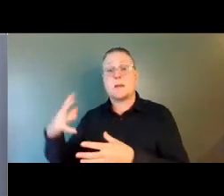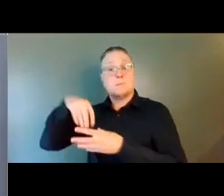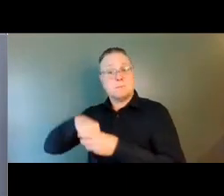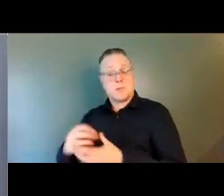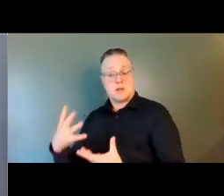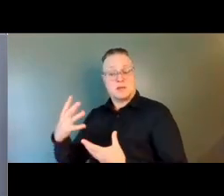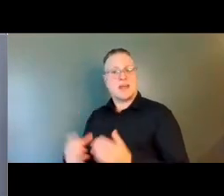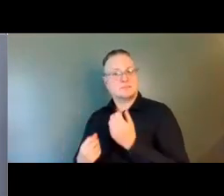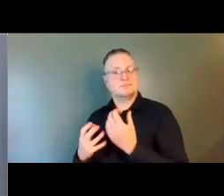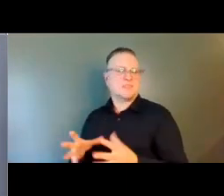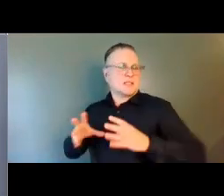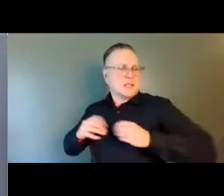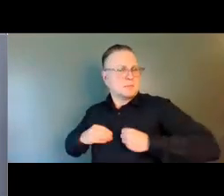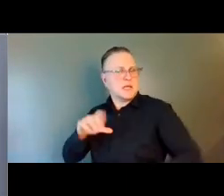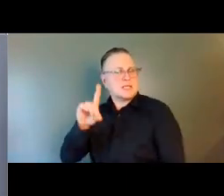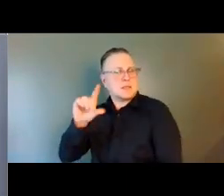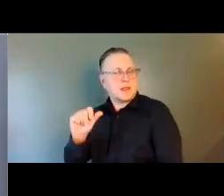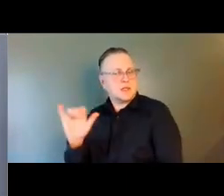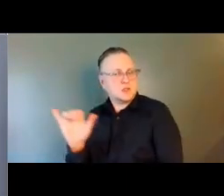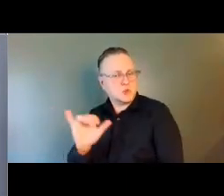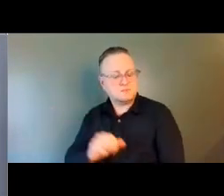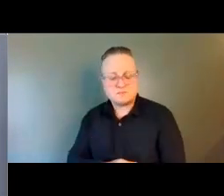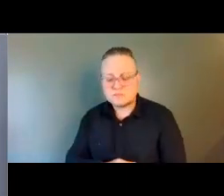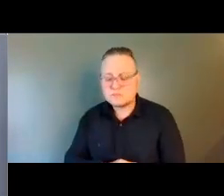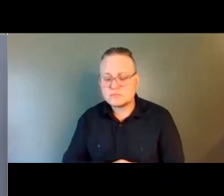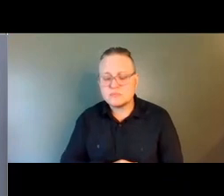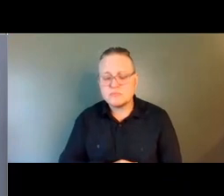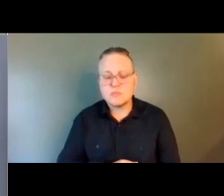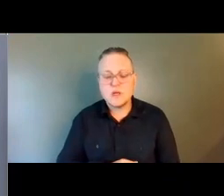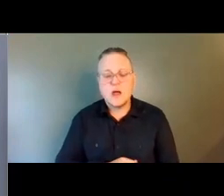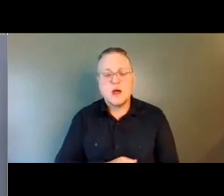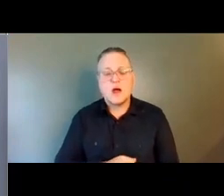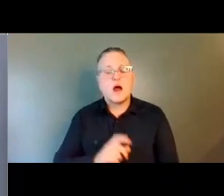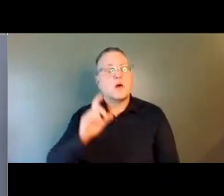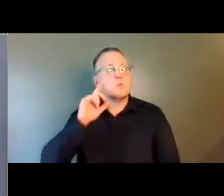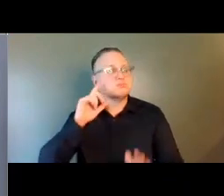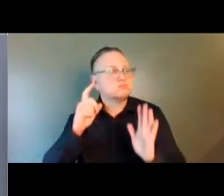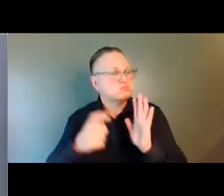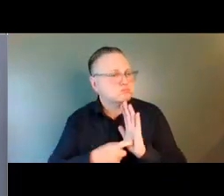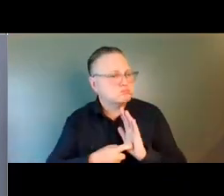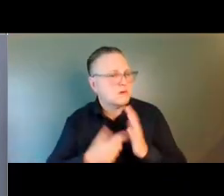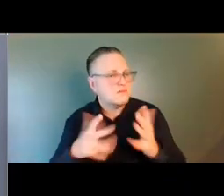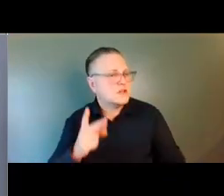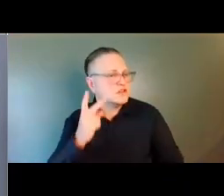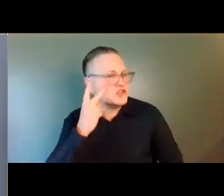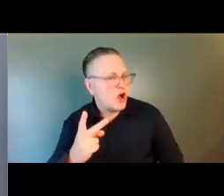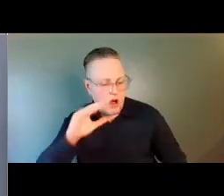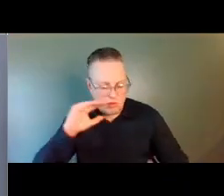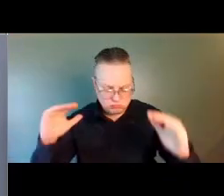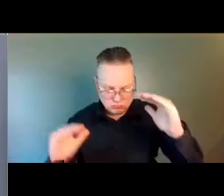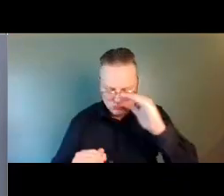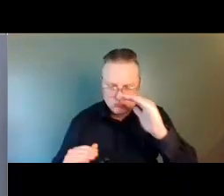When I saw injustice, I realized that I needed to speak up about it in order for it to not have